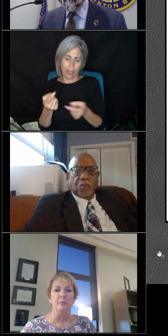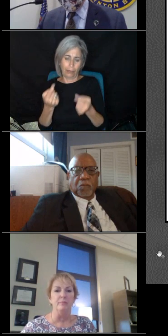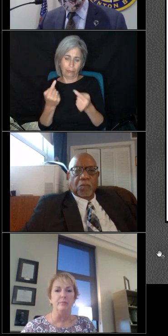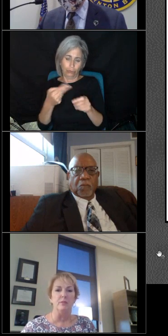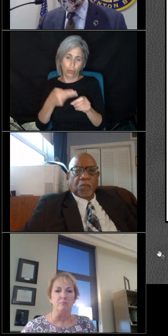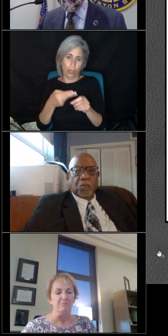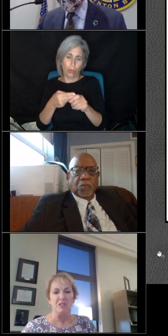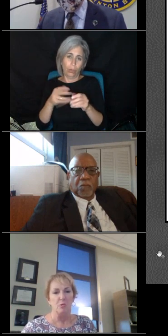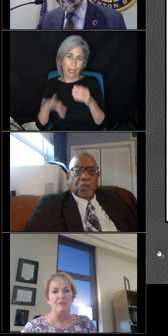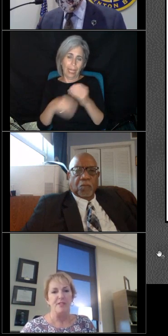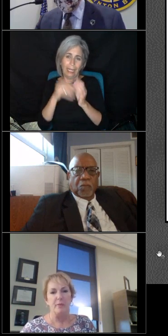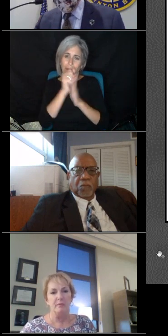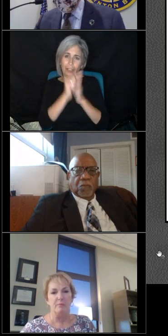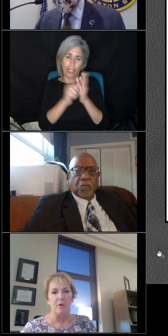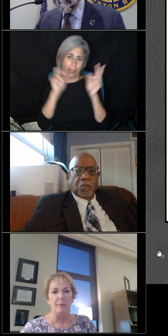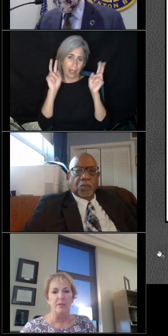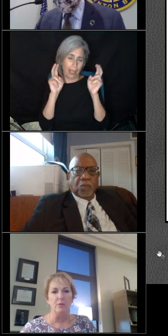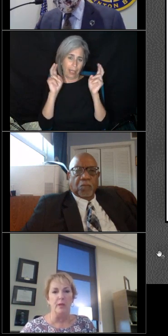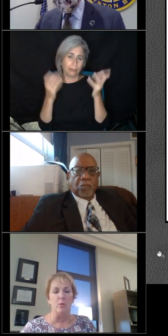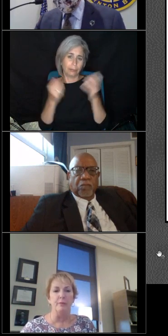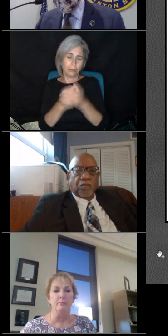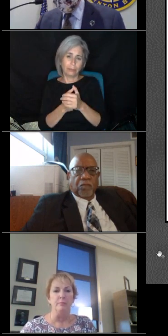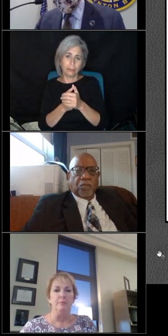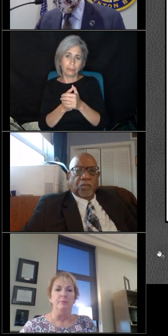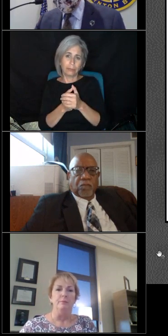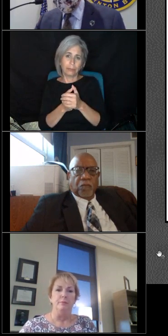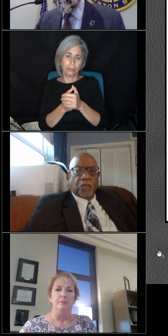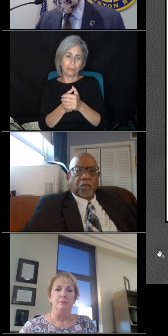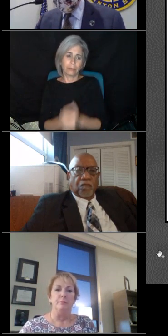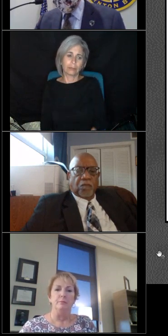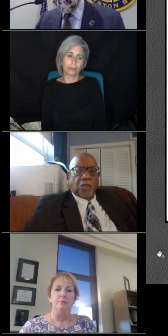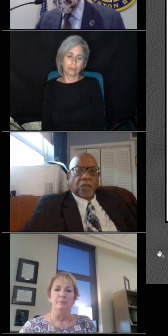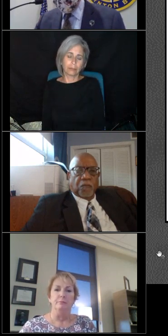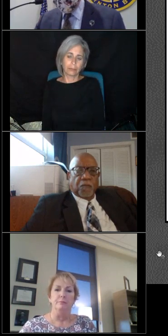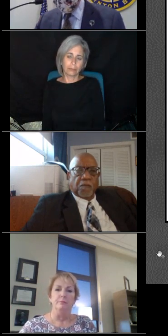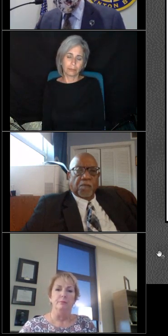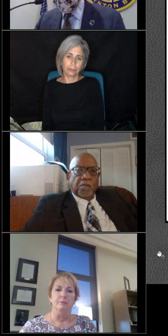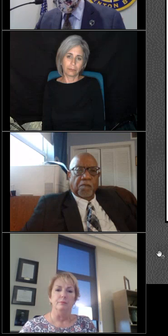the agenda item. It's a rough estimate, probably to do any one of them.